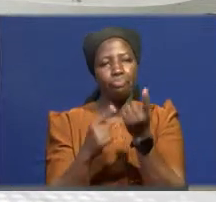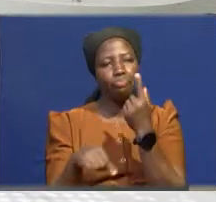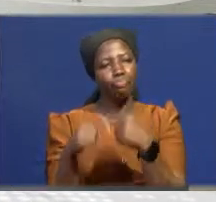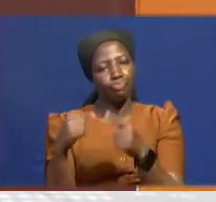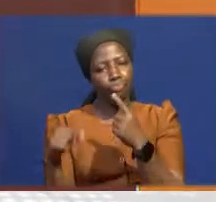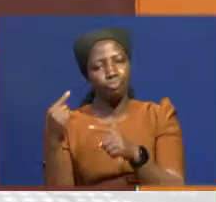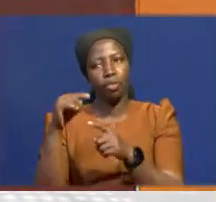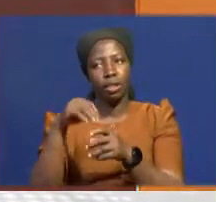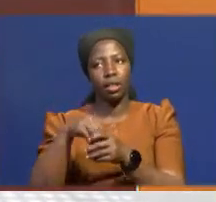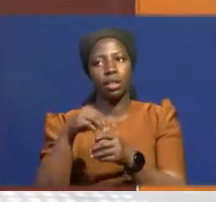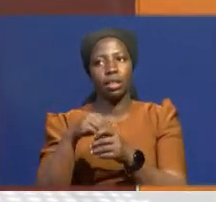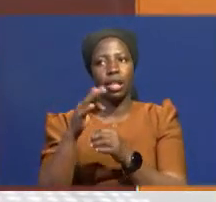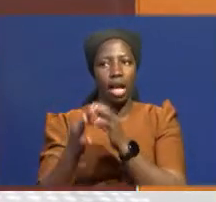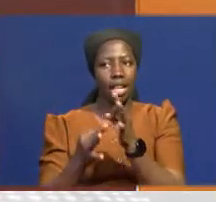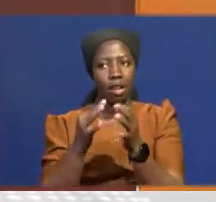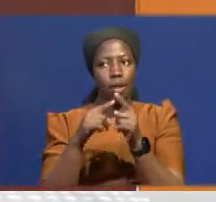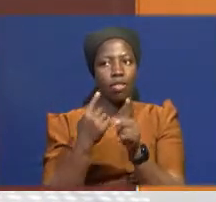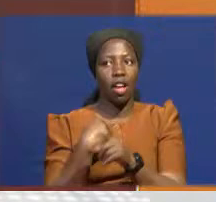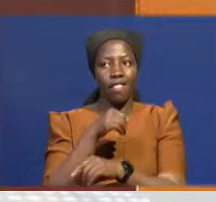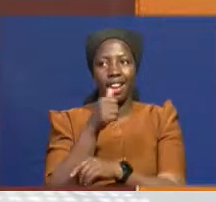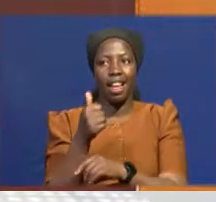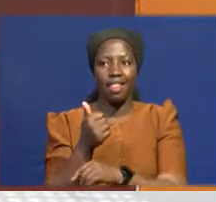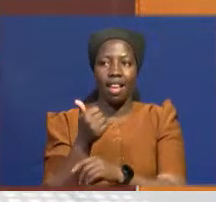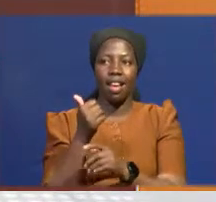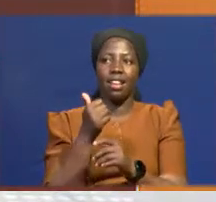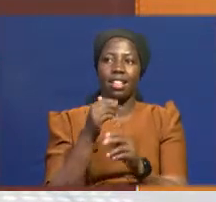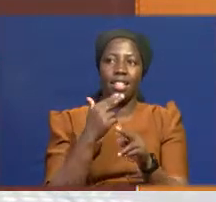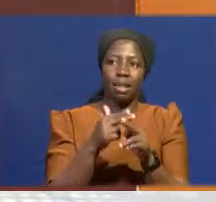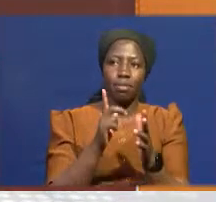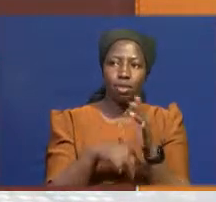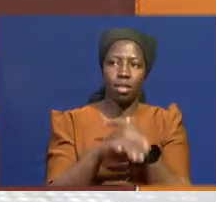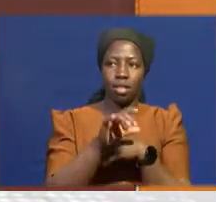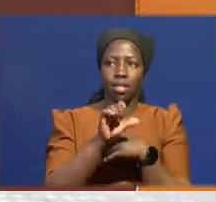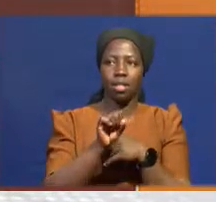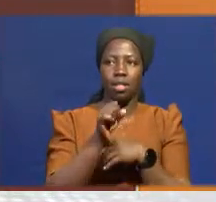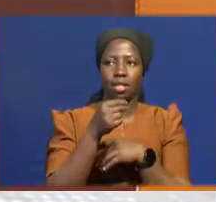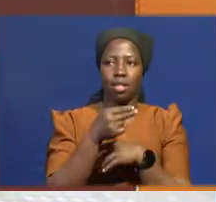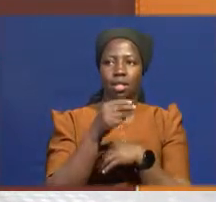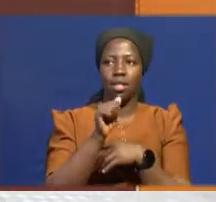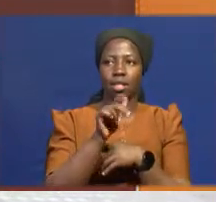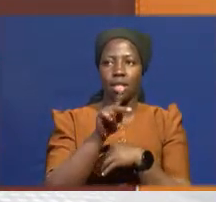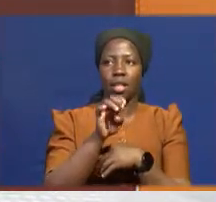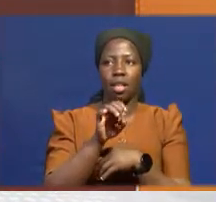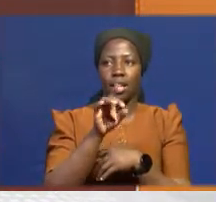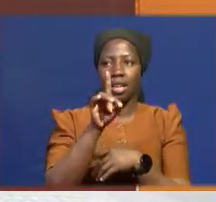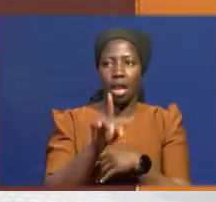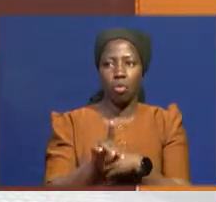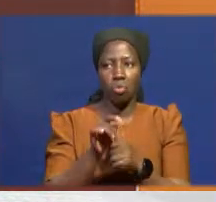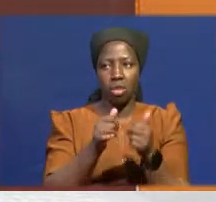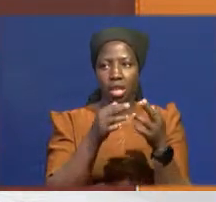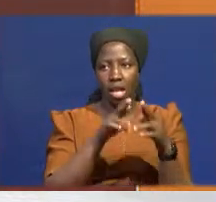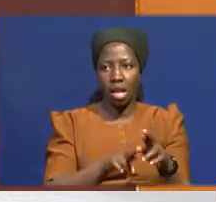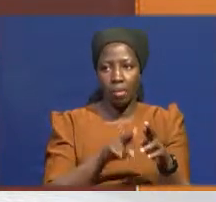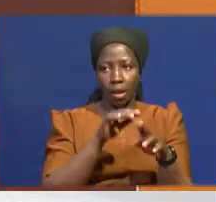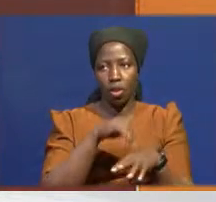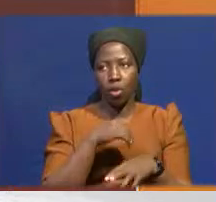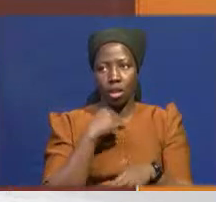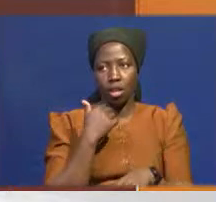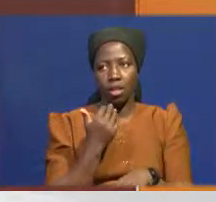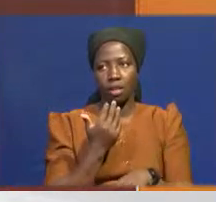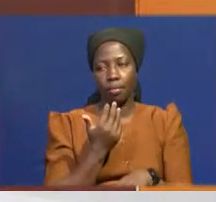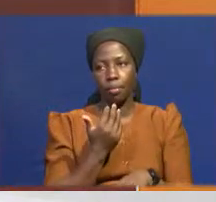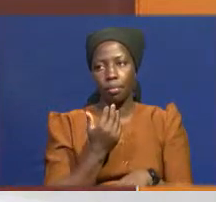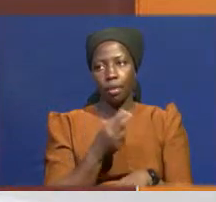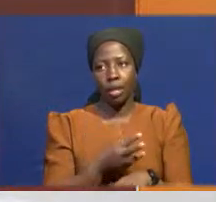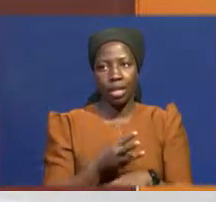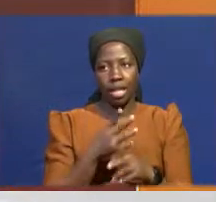small Easter egg called Shakedown that happens on Wednesday. It's not part of the competitive race. It's actually when the rally crew are testing